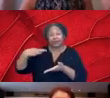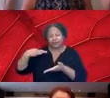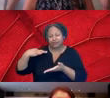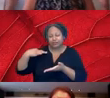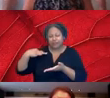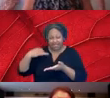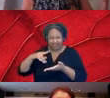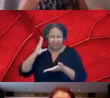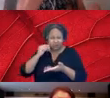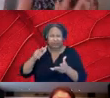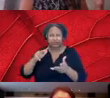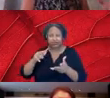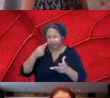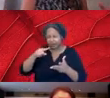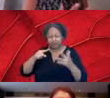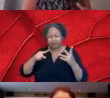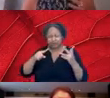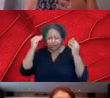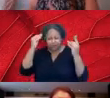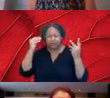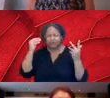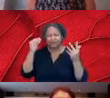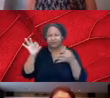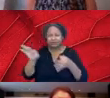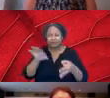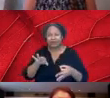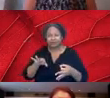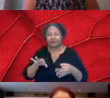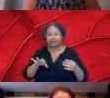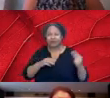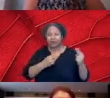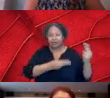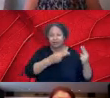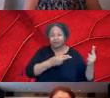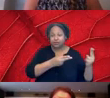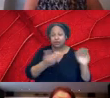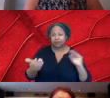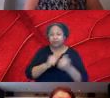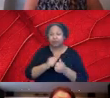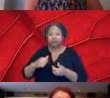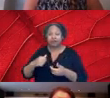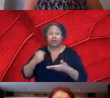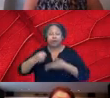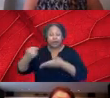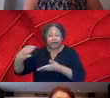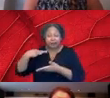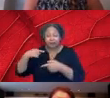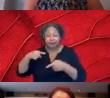brain, like putting together a grant application versus putting together your nomination and what that was like?